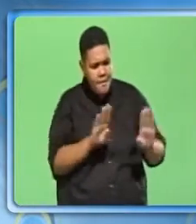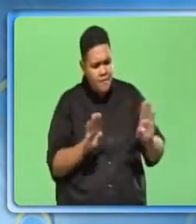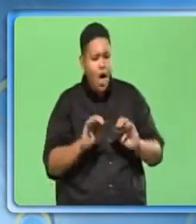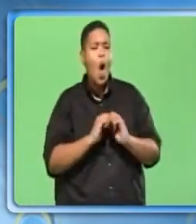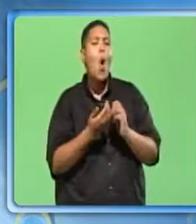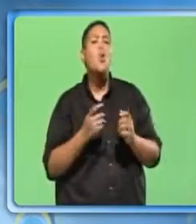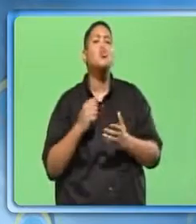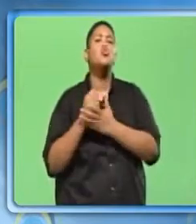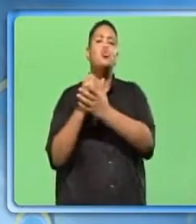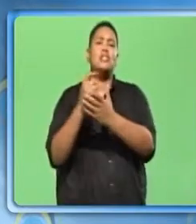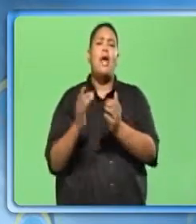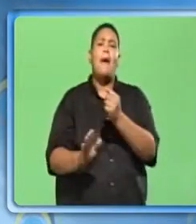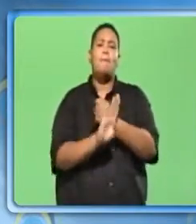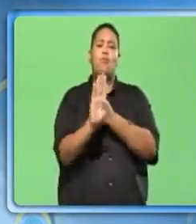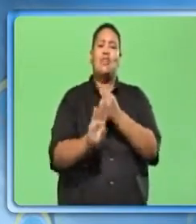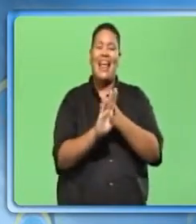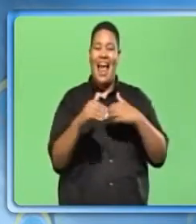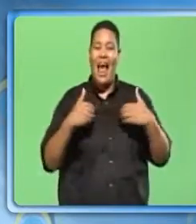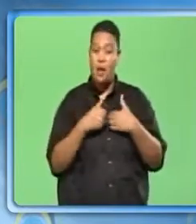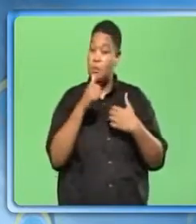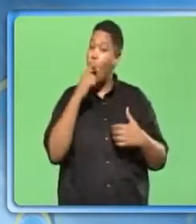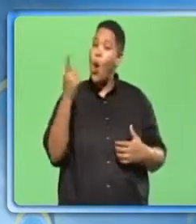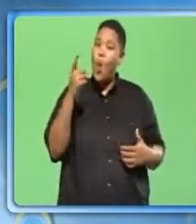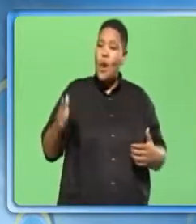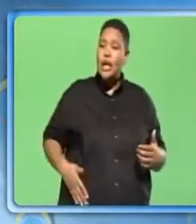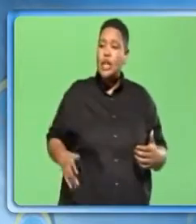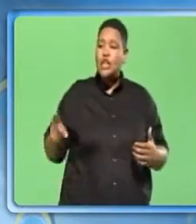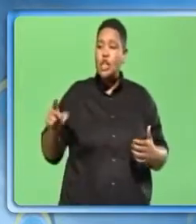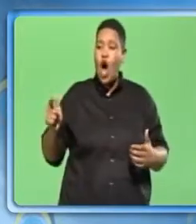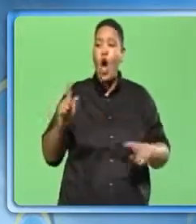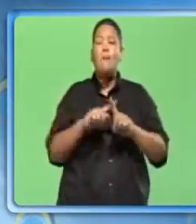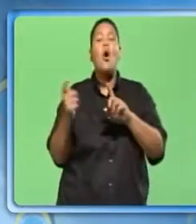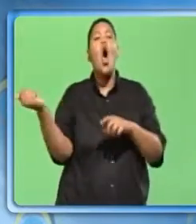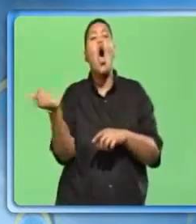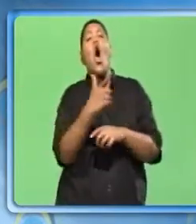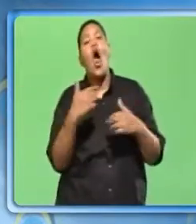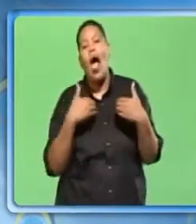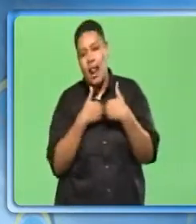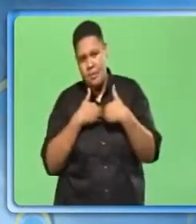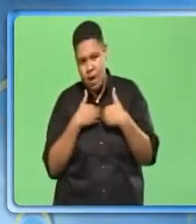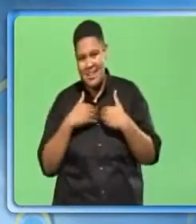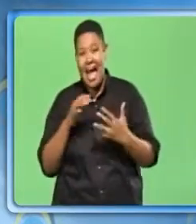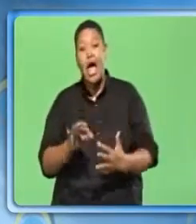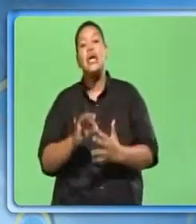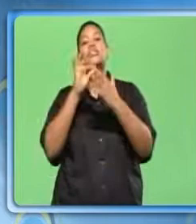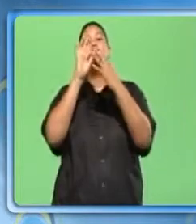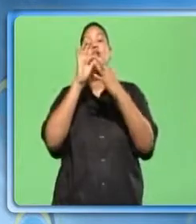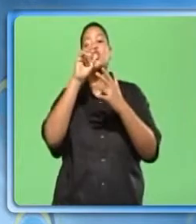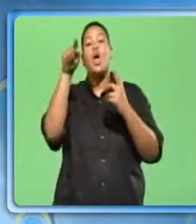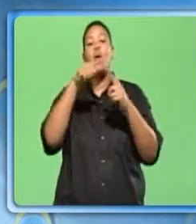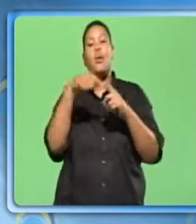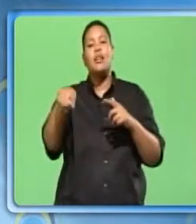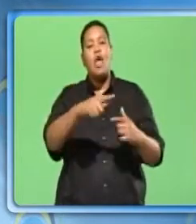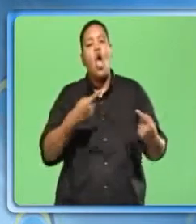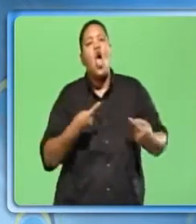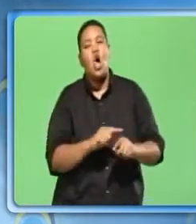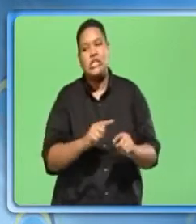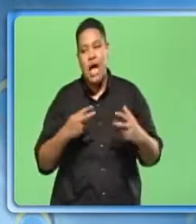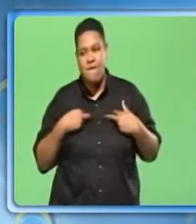protect animals, not only dogs, but all domestic animals, especially when they are